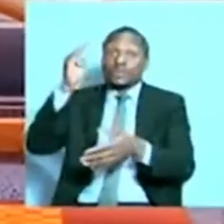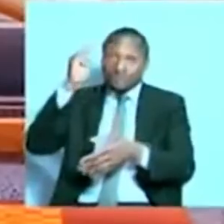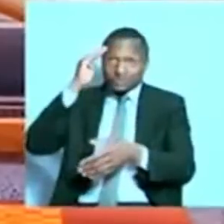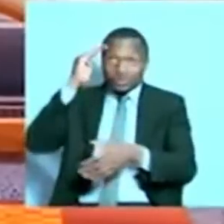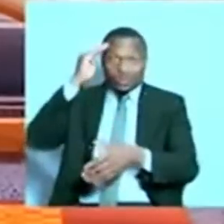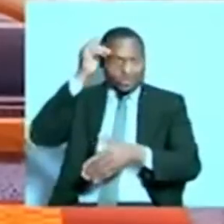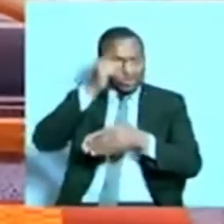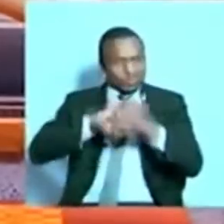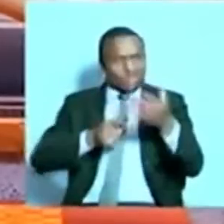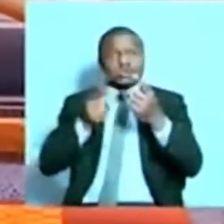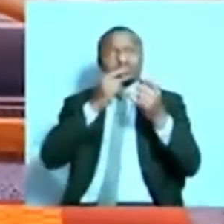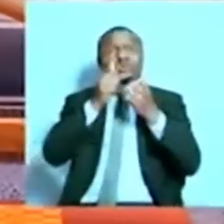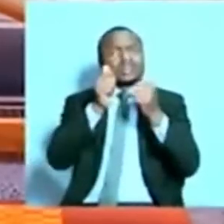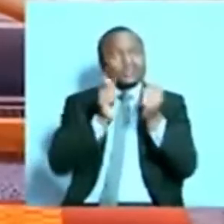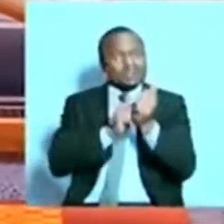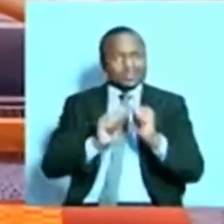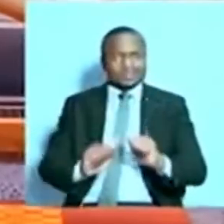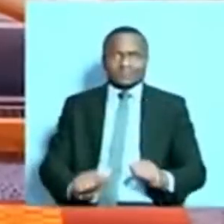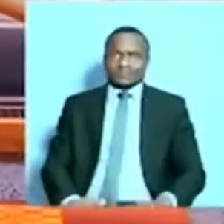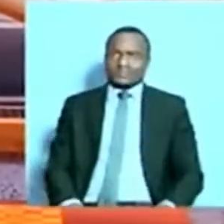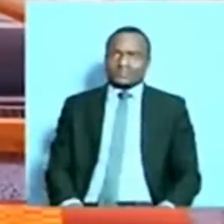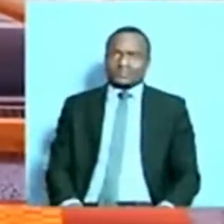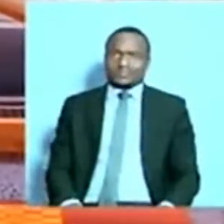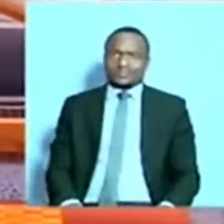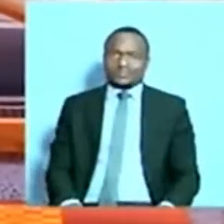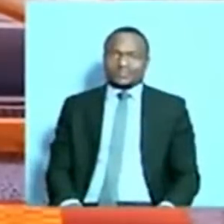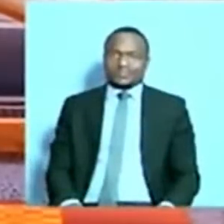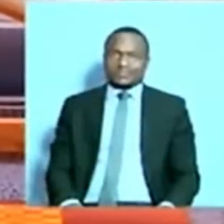of what we are talking about.